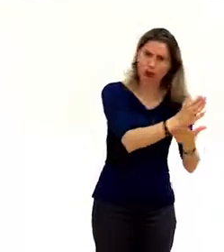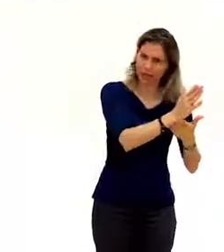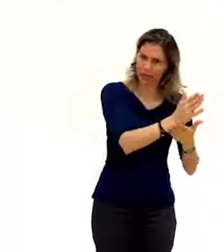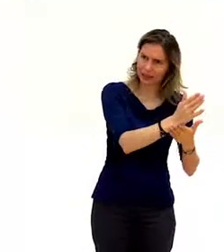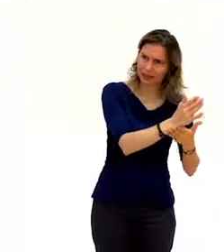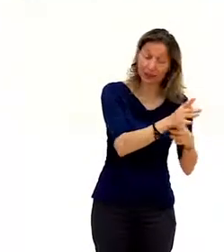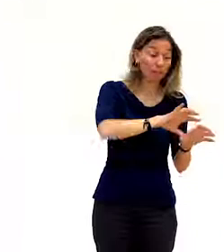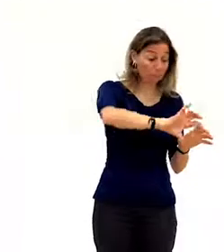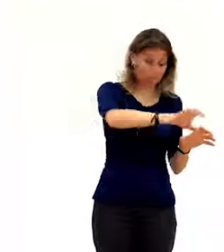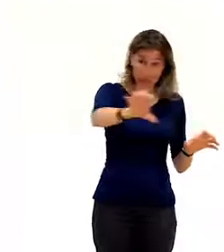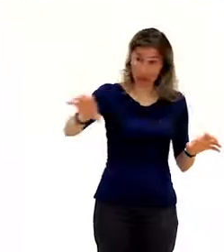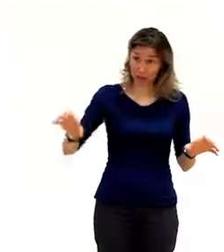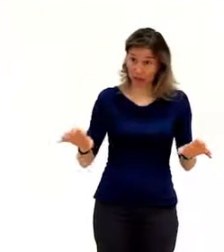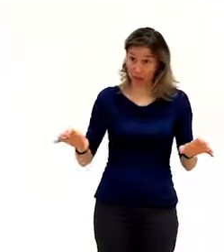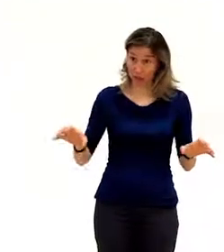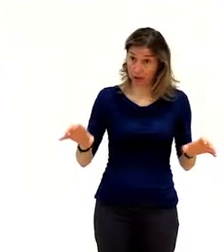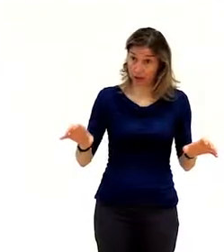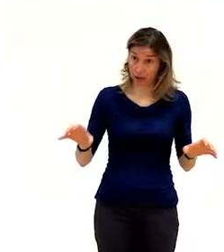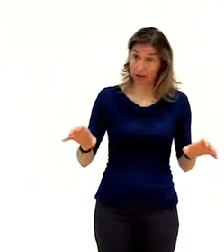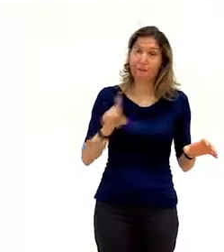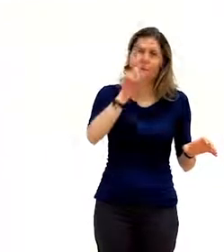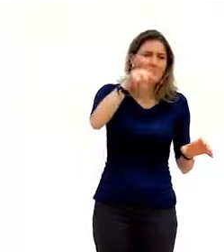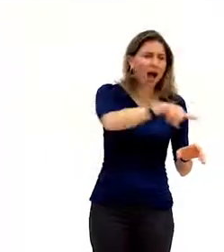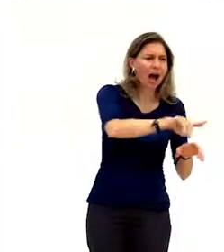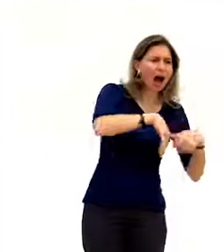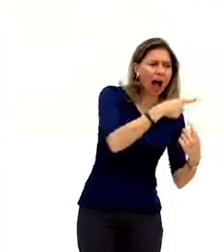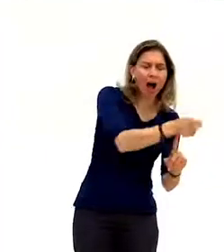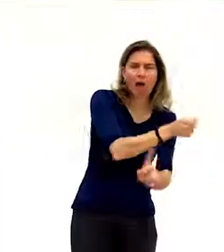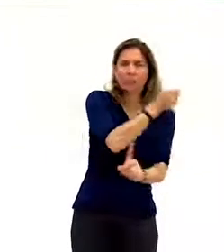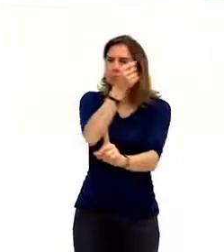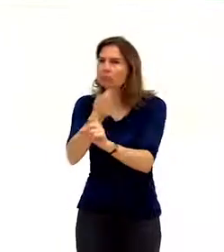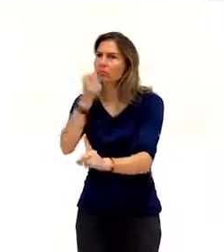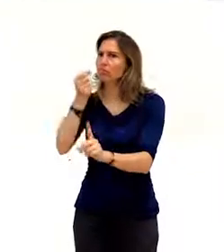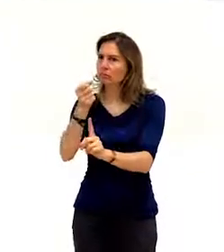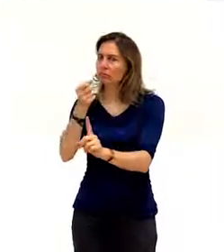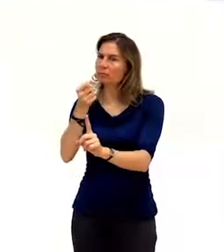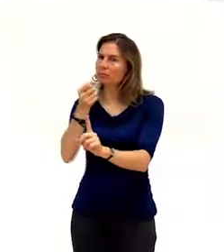the Member States of the European Union. The implications are basically